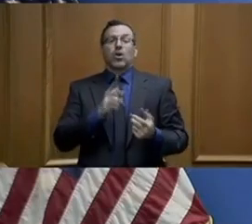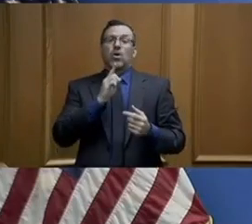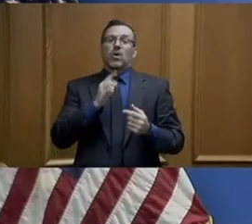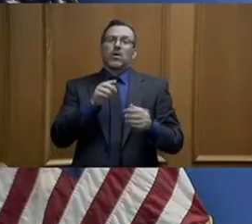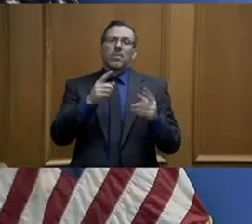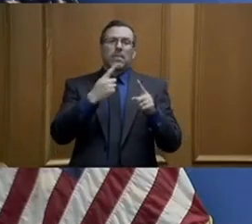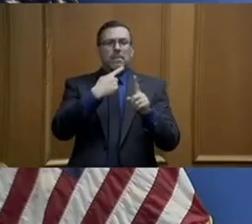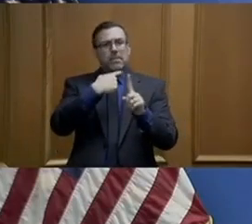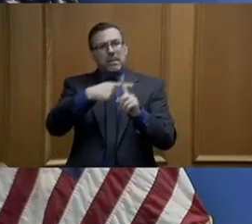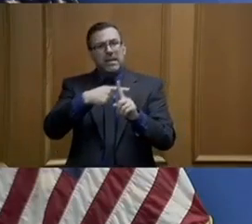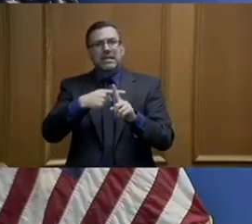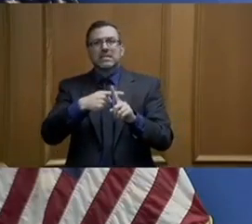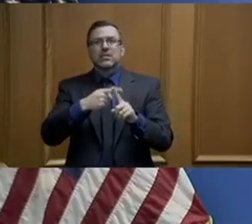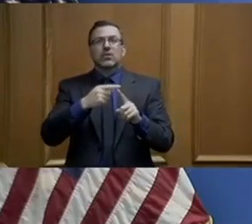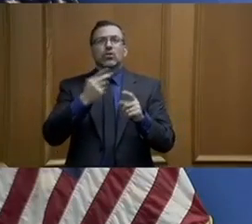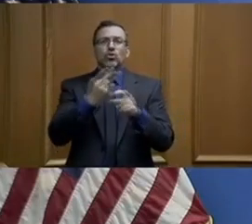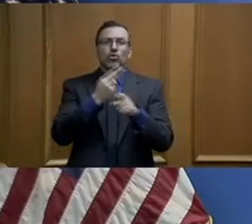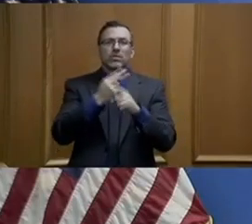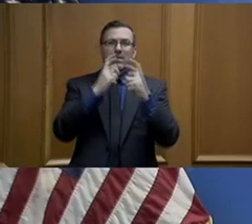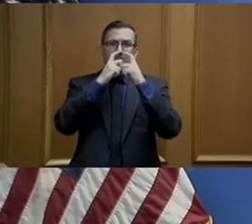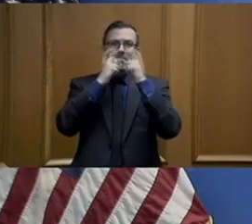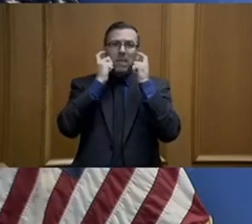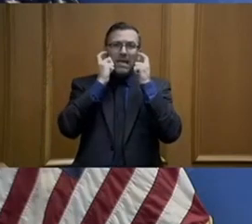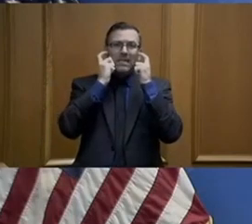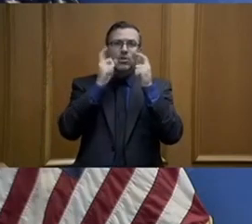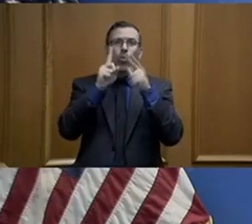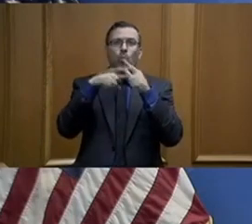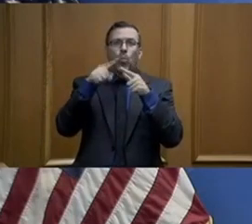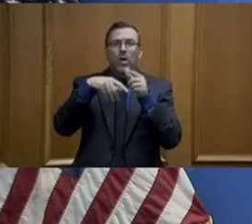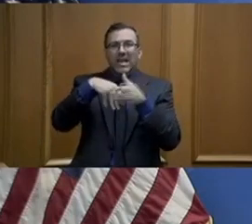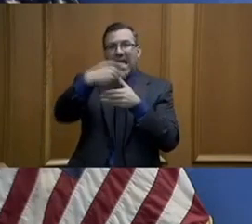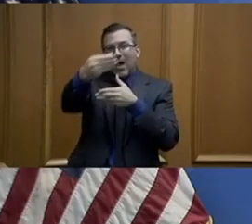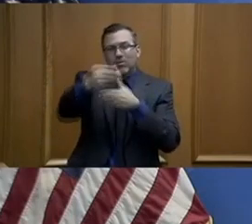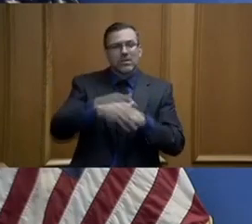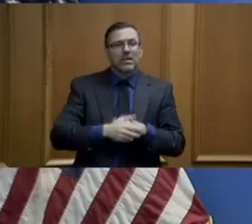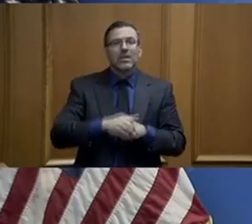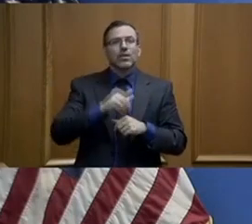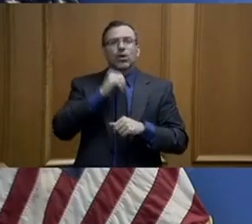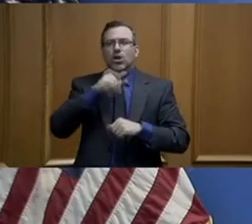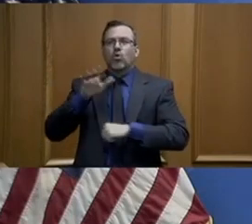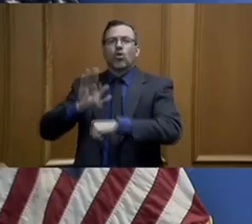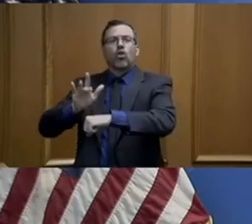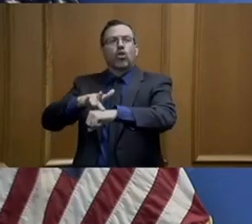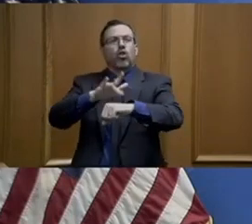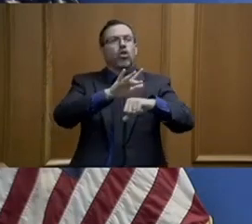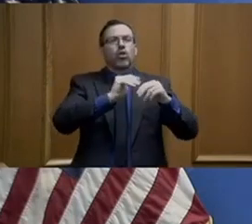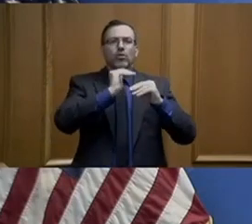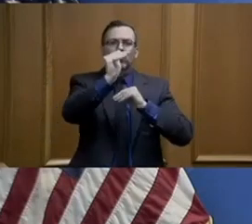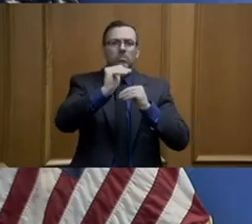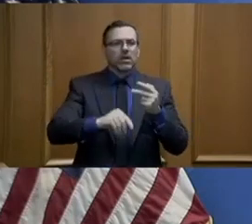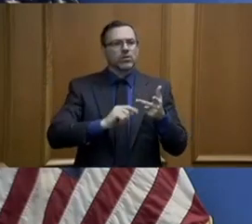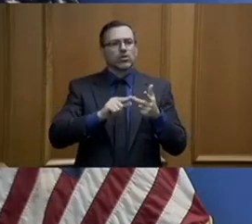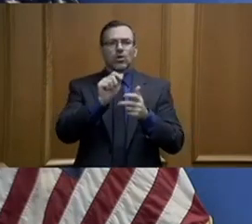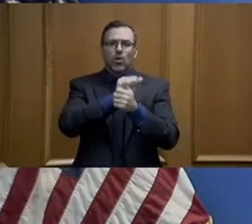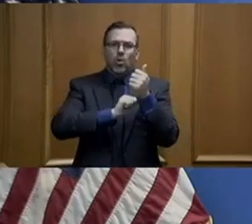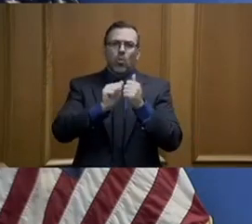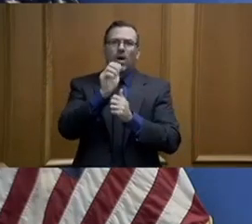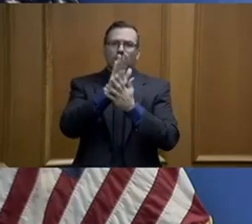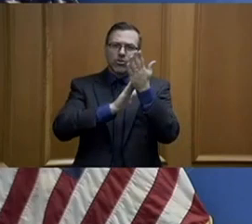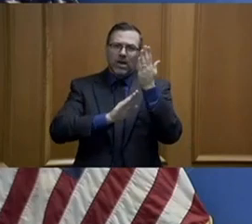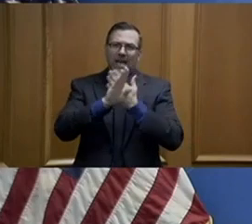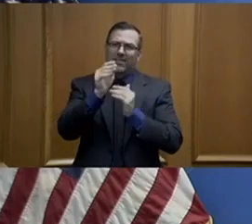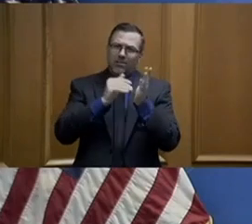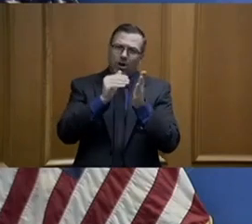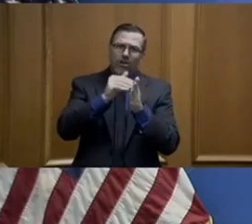simple things: wearing cloth masks in public, touch as few common surfaces as you can, wash your hands frequently throughout the